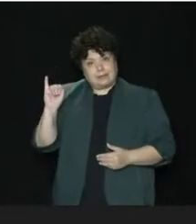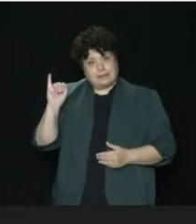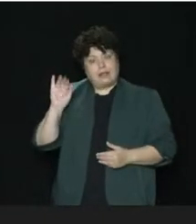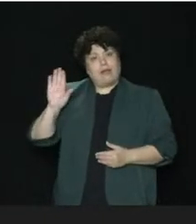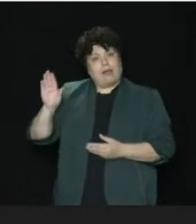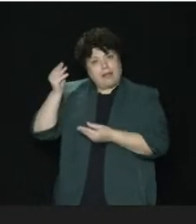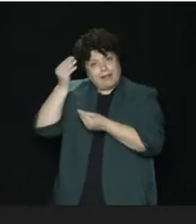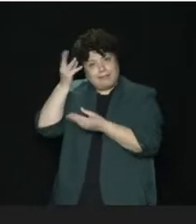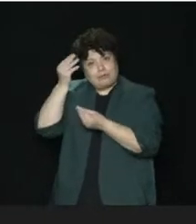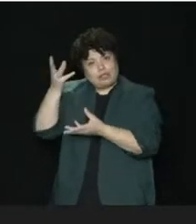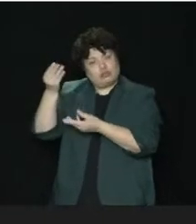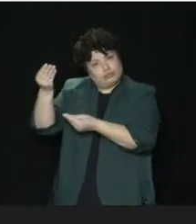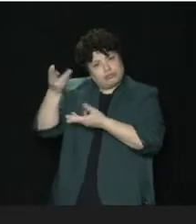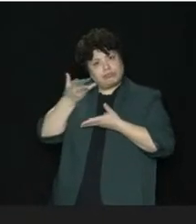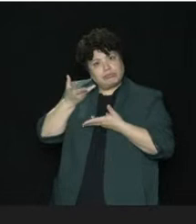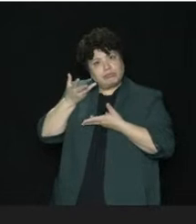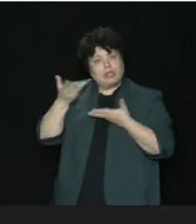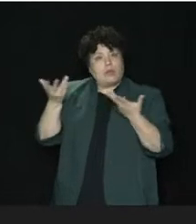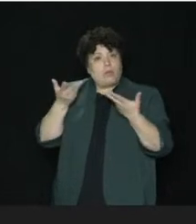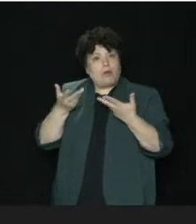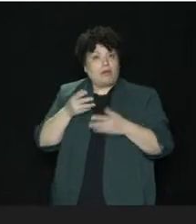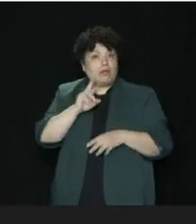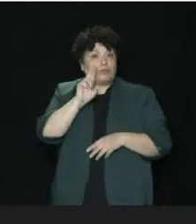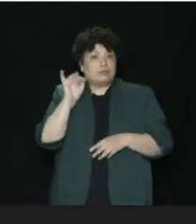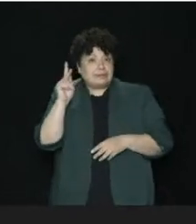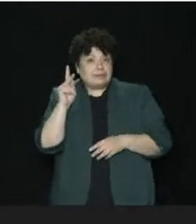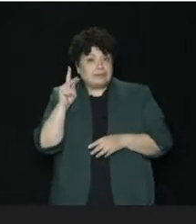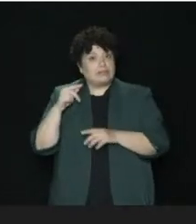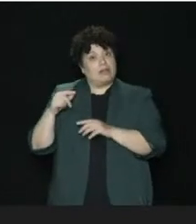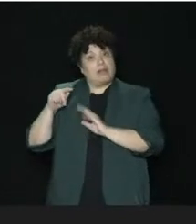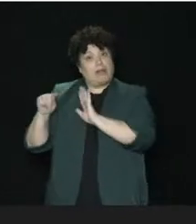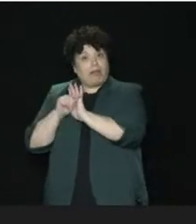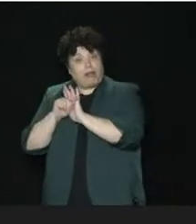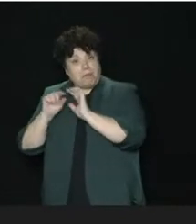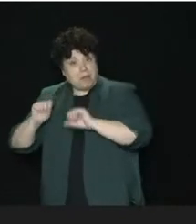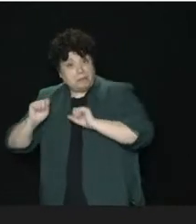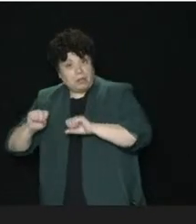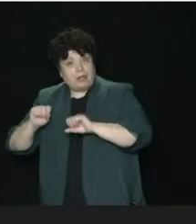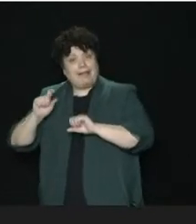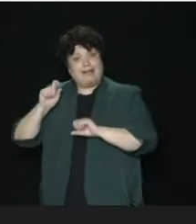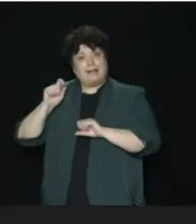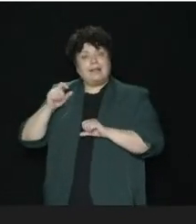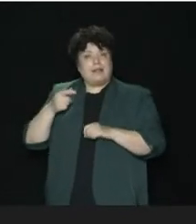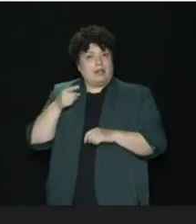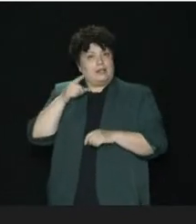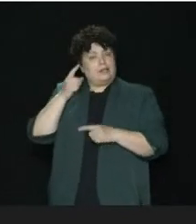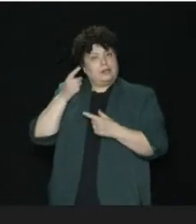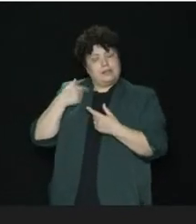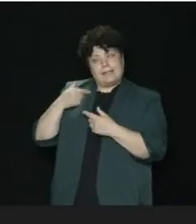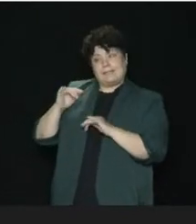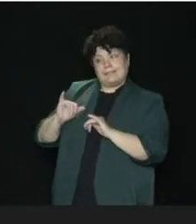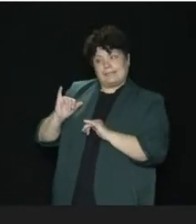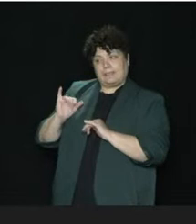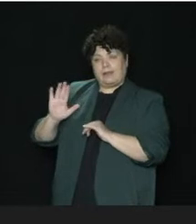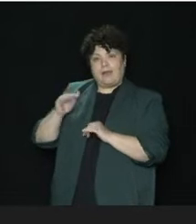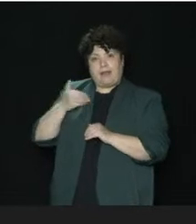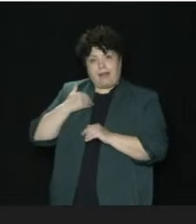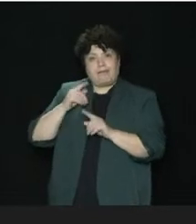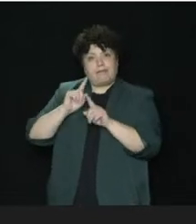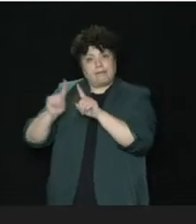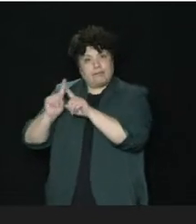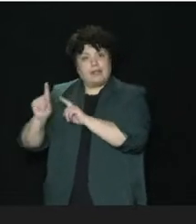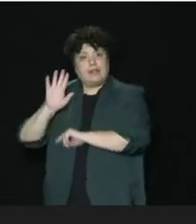the risk-benefit framework upon which they will incorporate the viral vector vaccines such